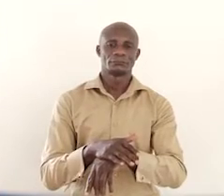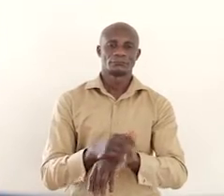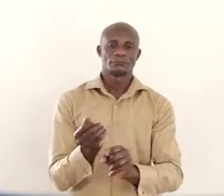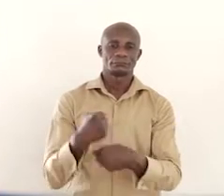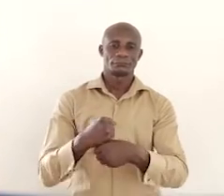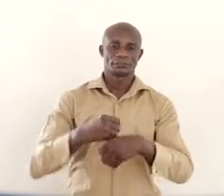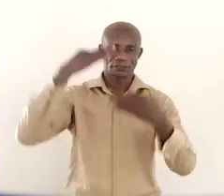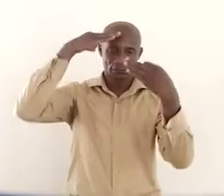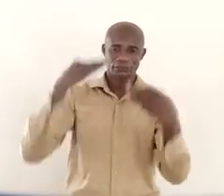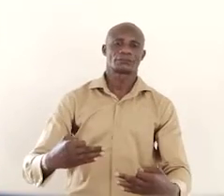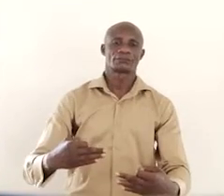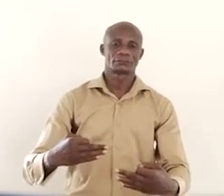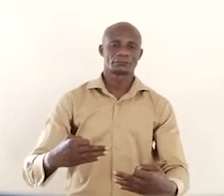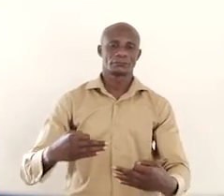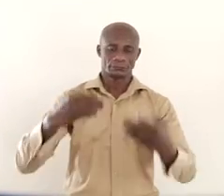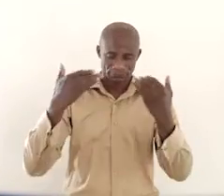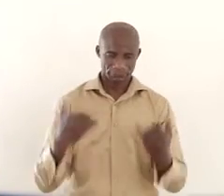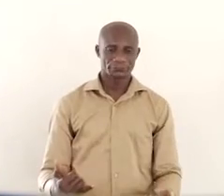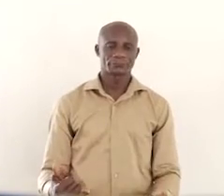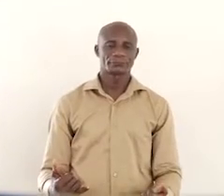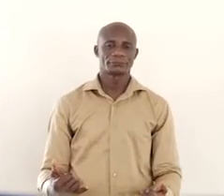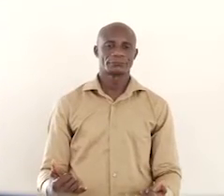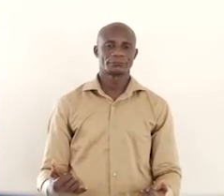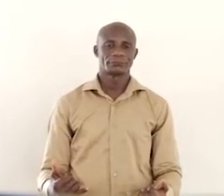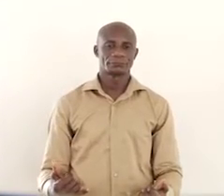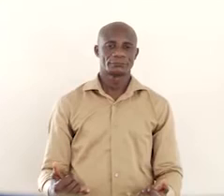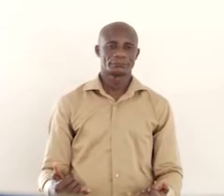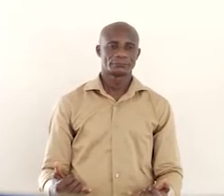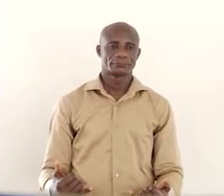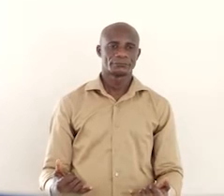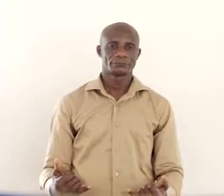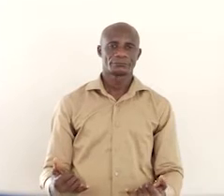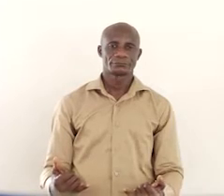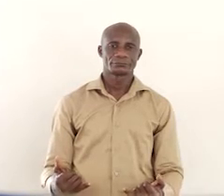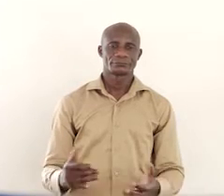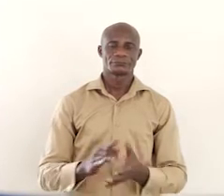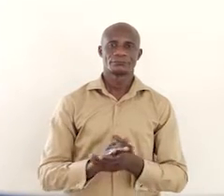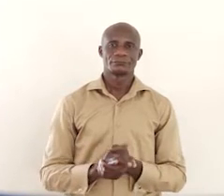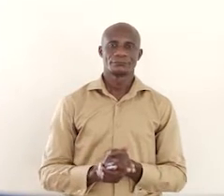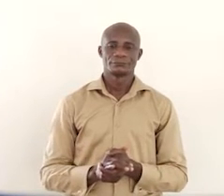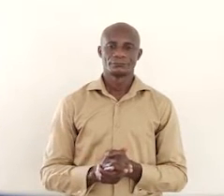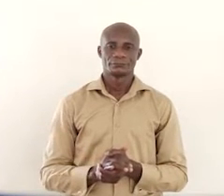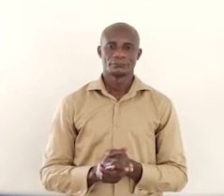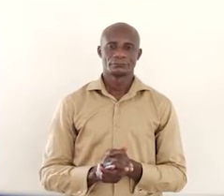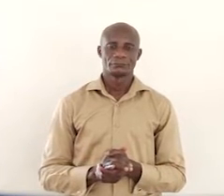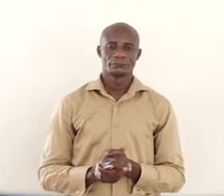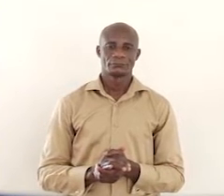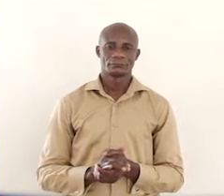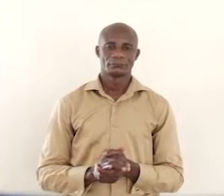Come on, make a decision right now.